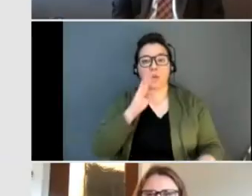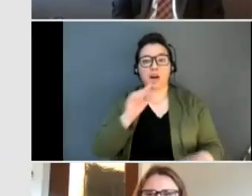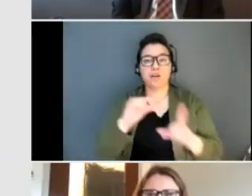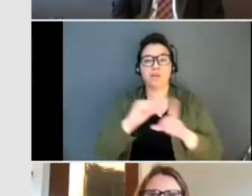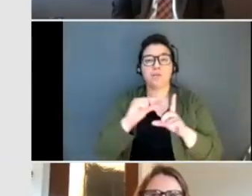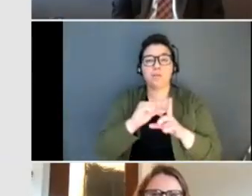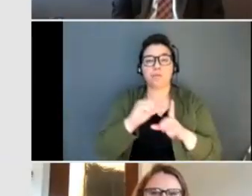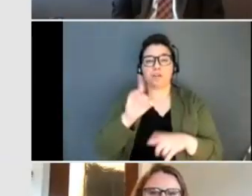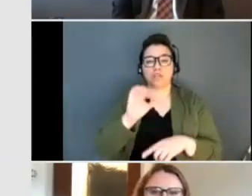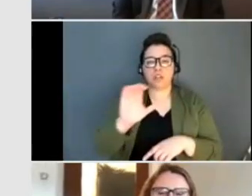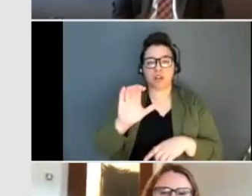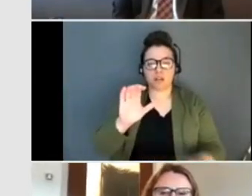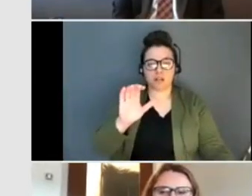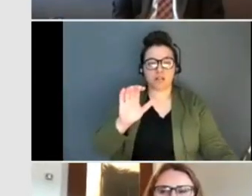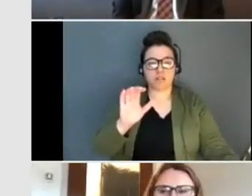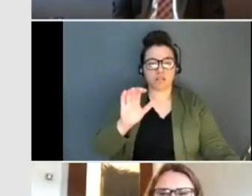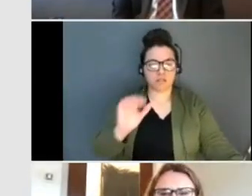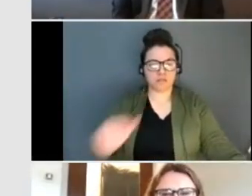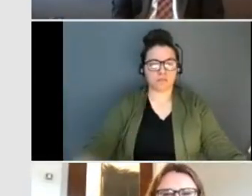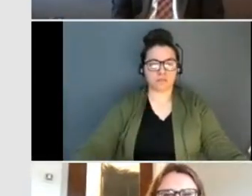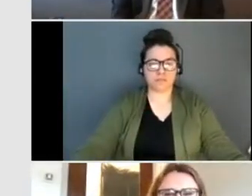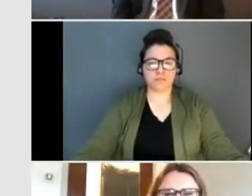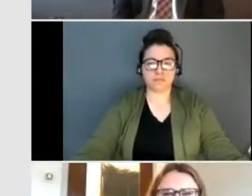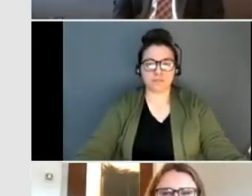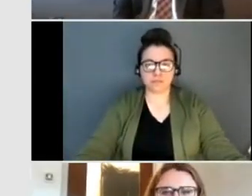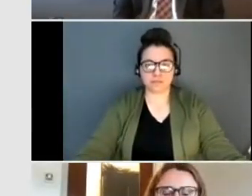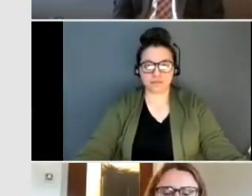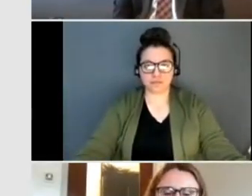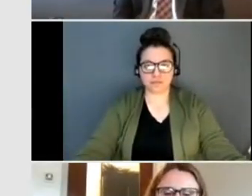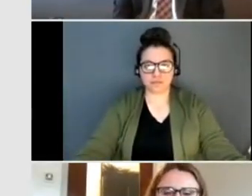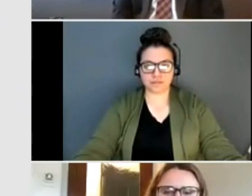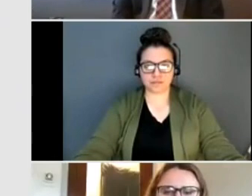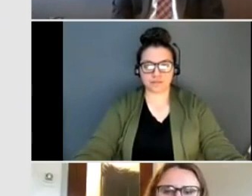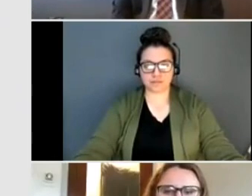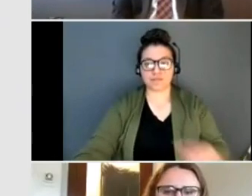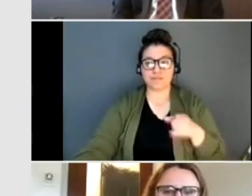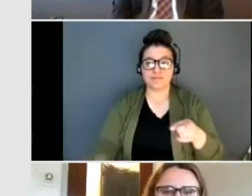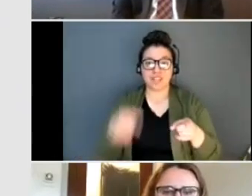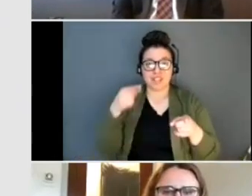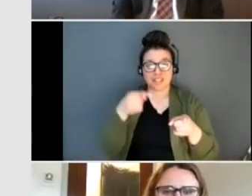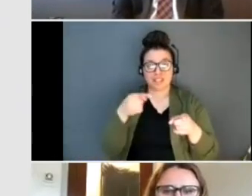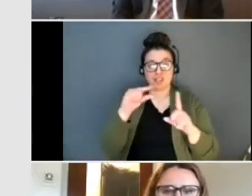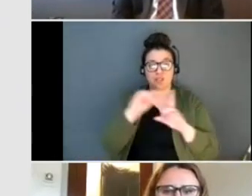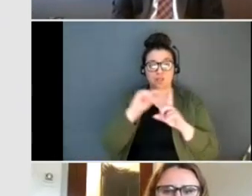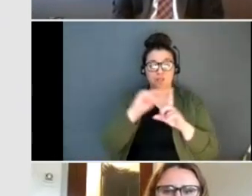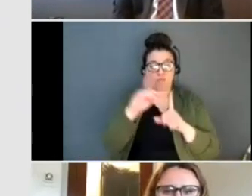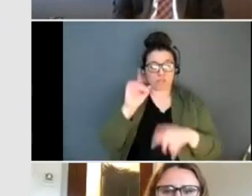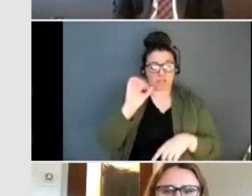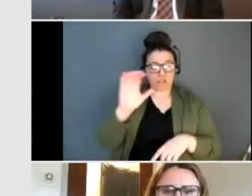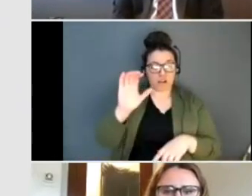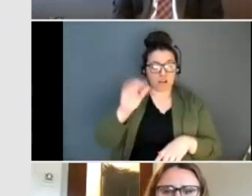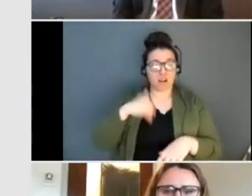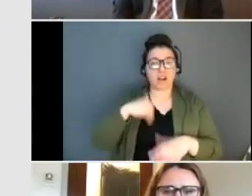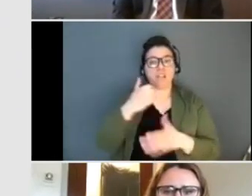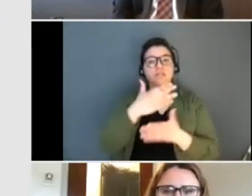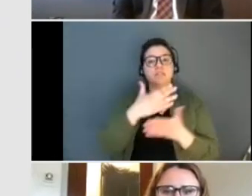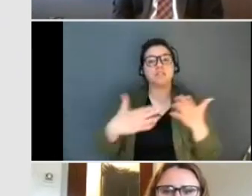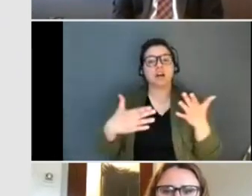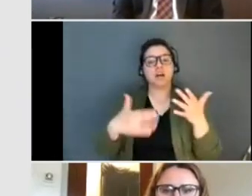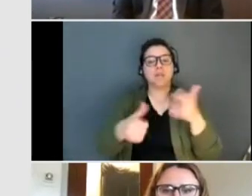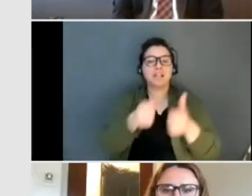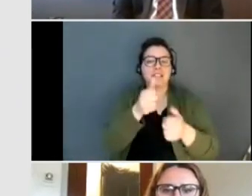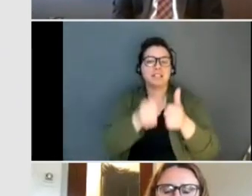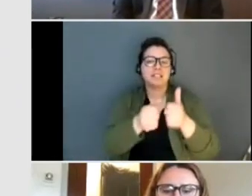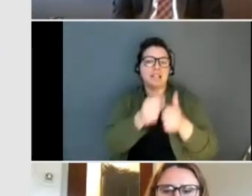document, okay? And on this Word document, we have some text message